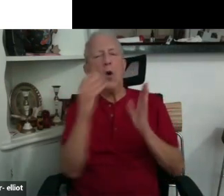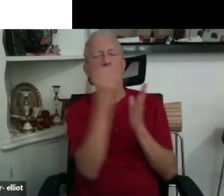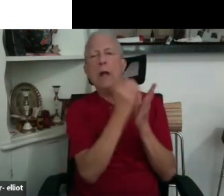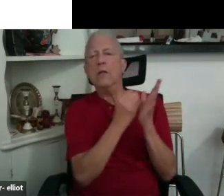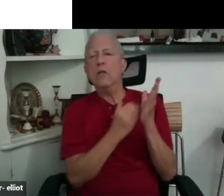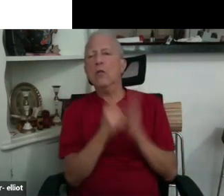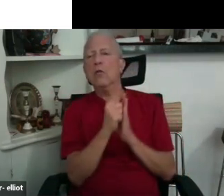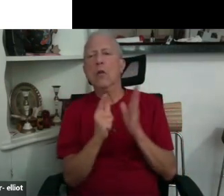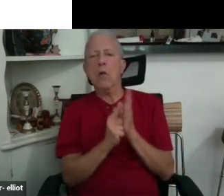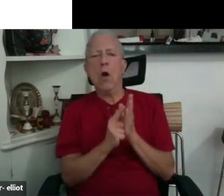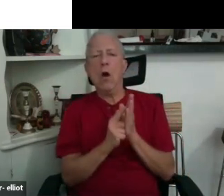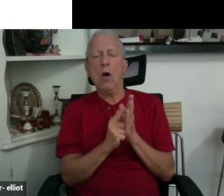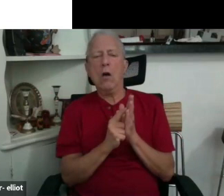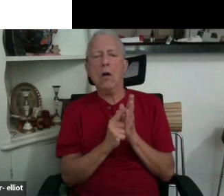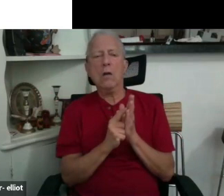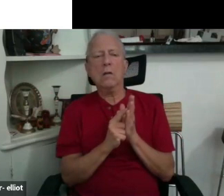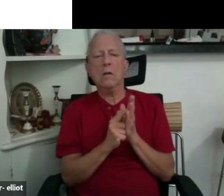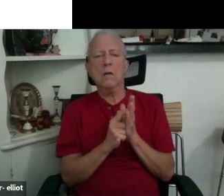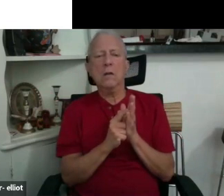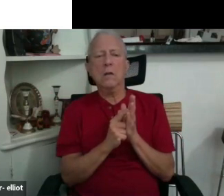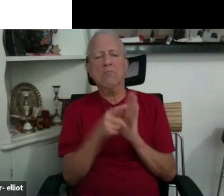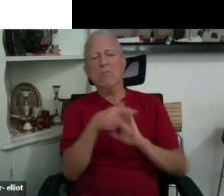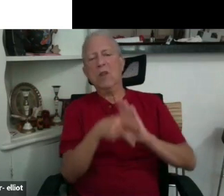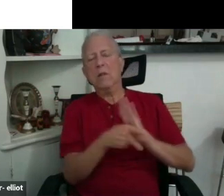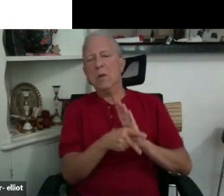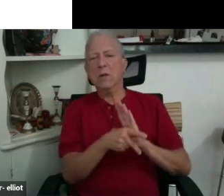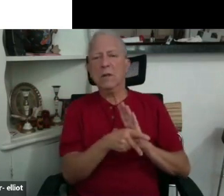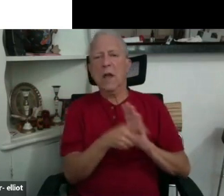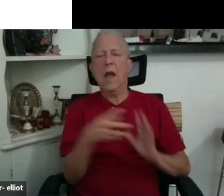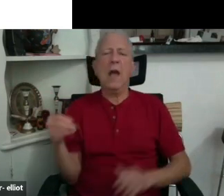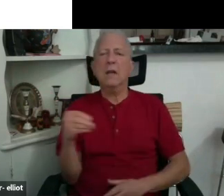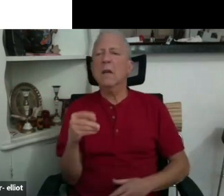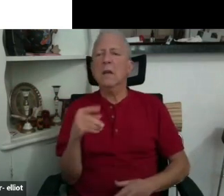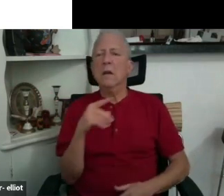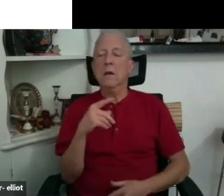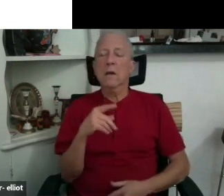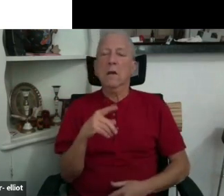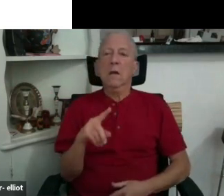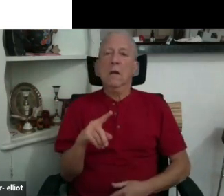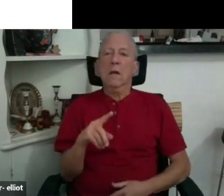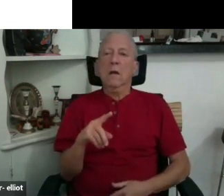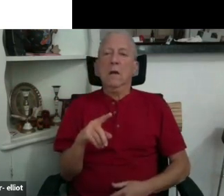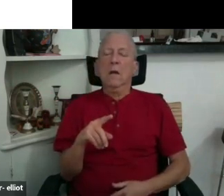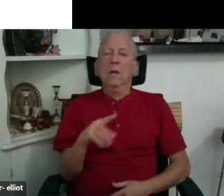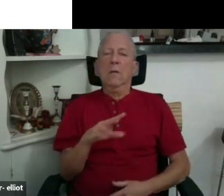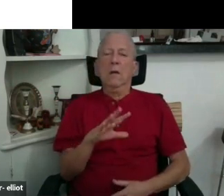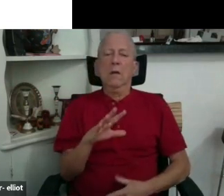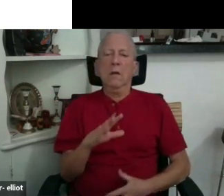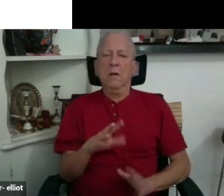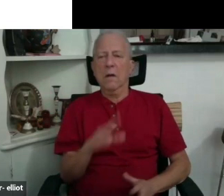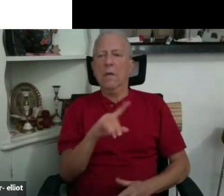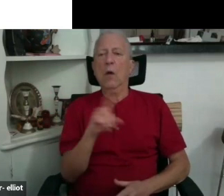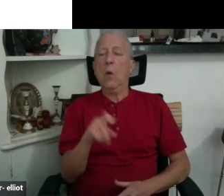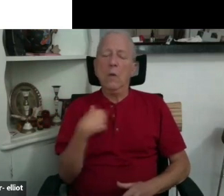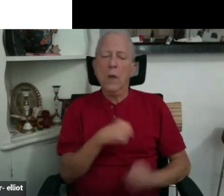law kind of principles. And then the question, like, sure, we